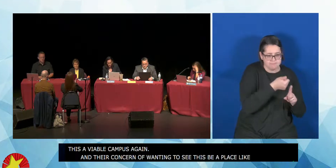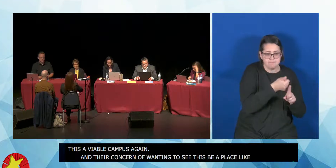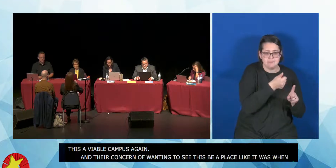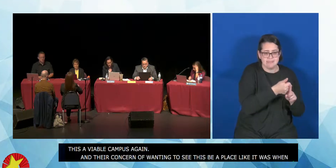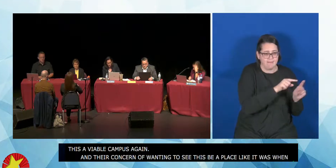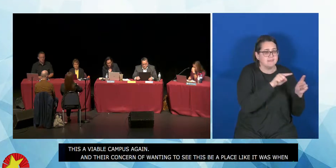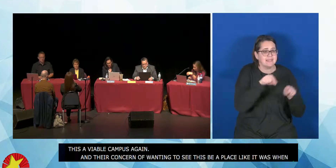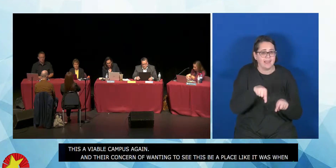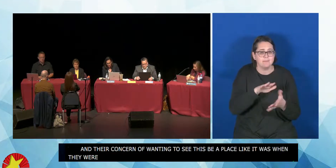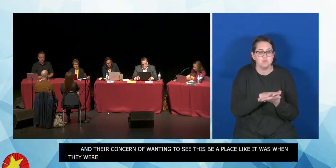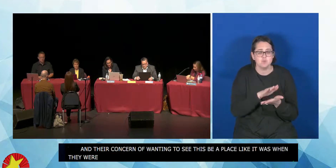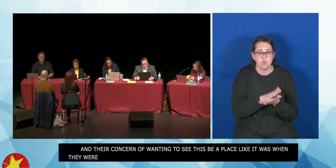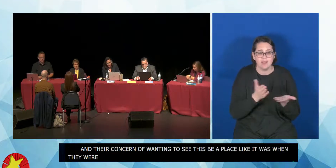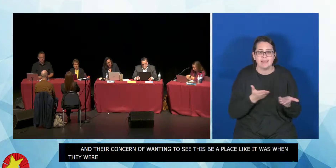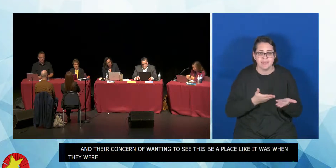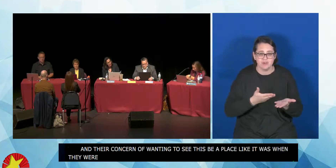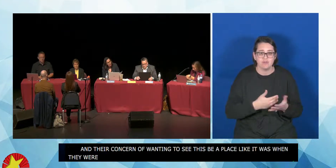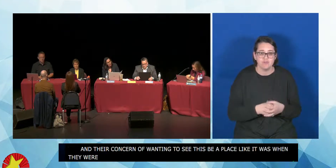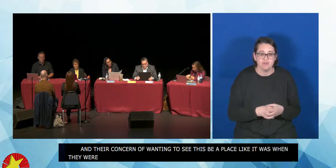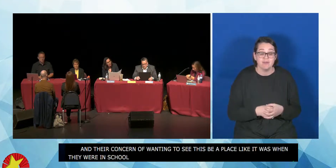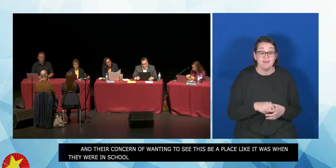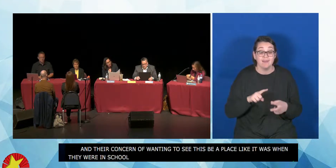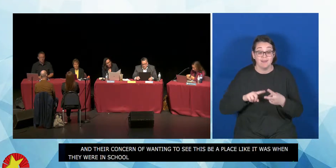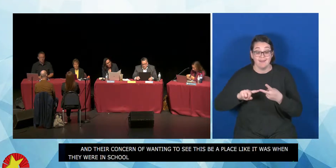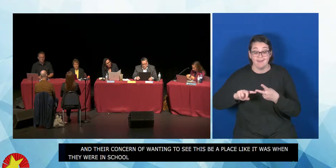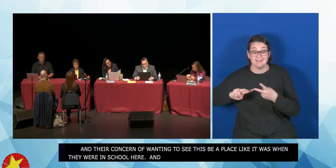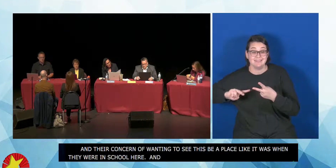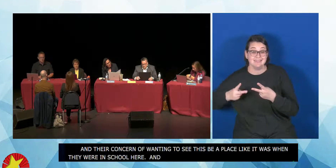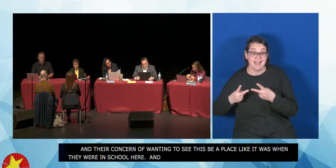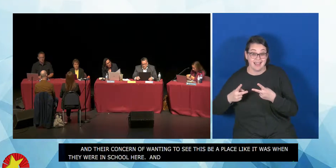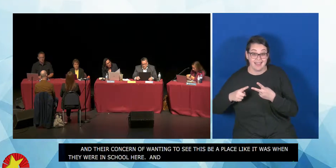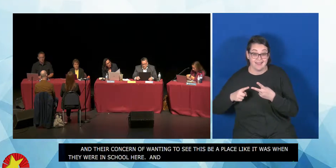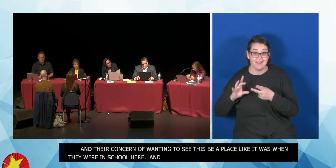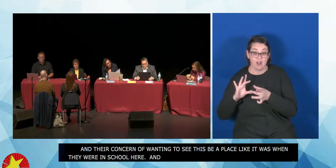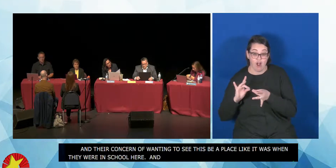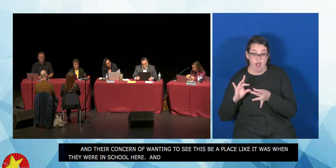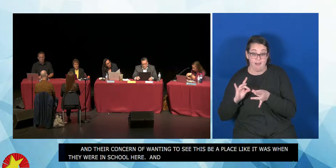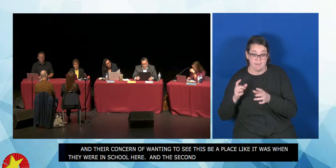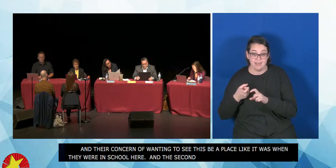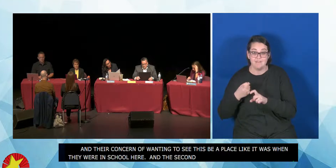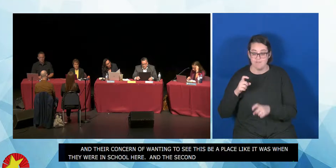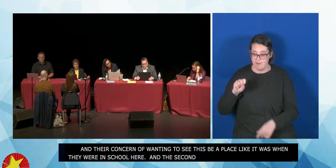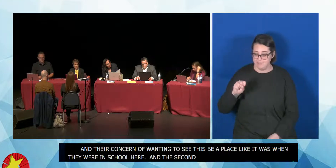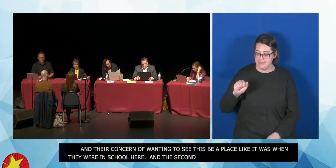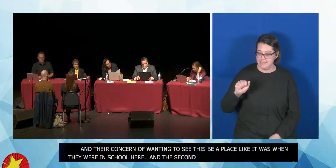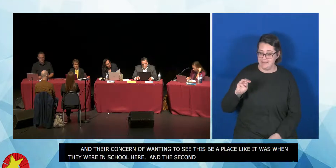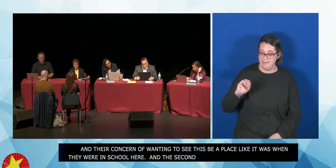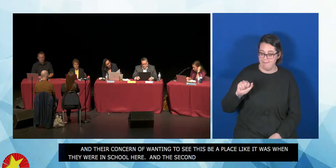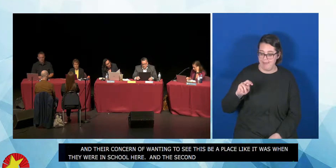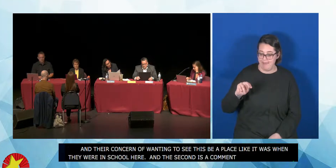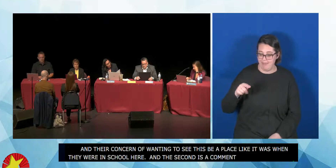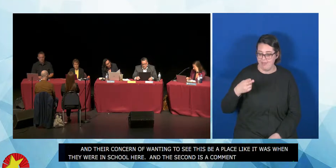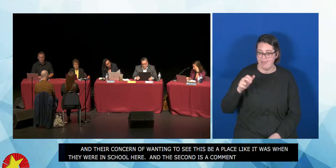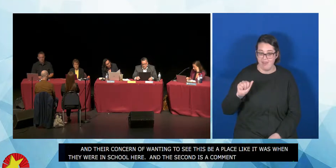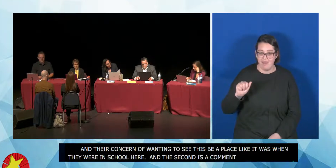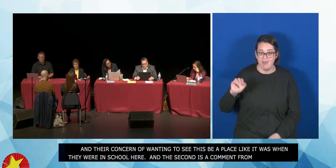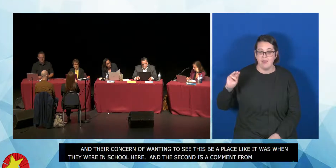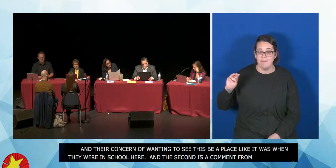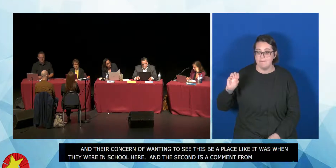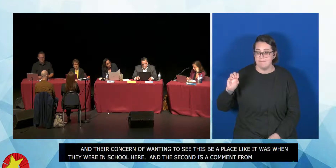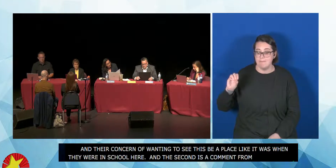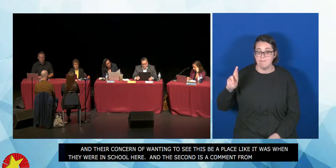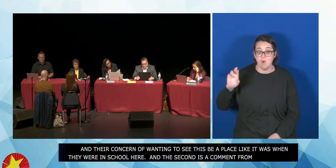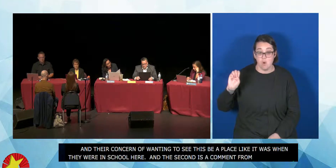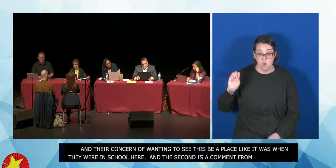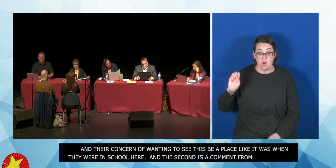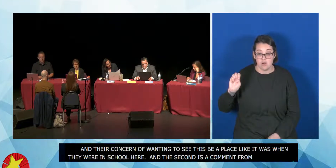here. And the second is a comment from Samantha Moore, and the